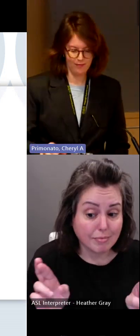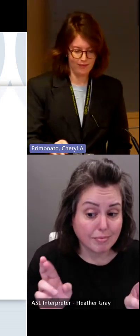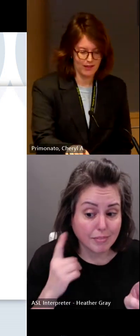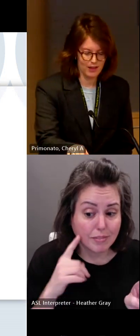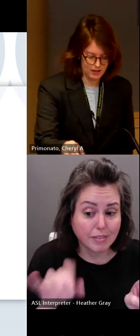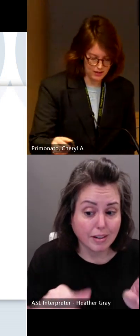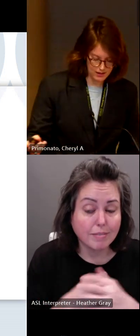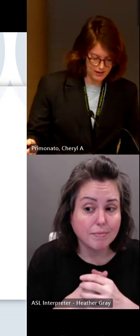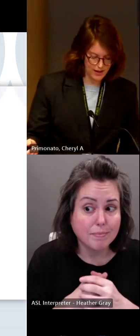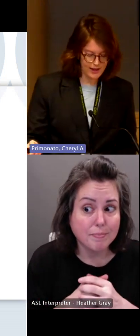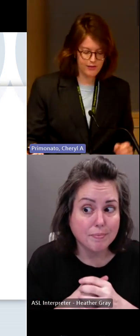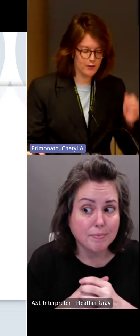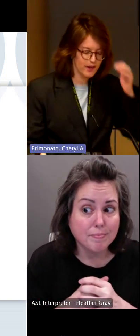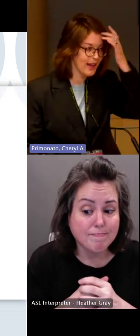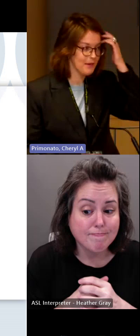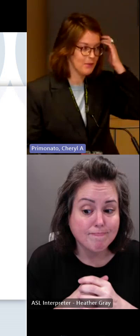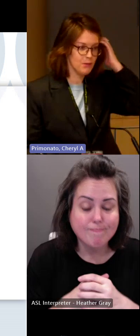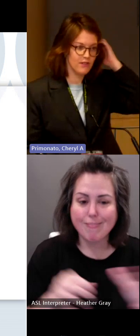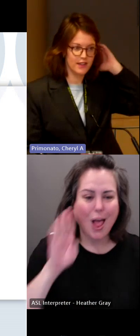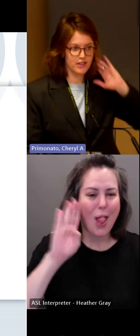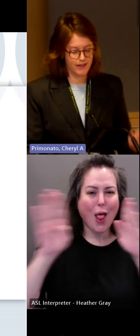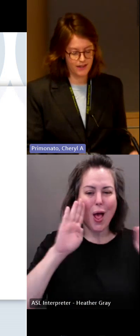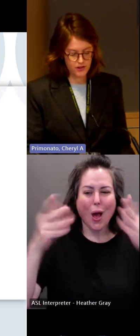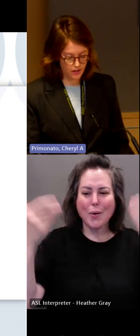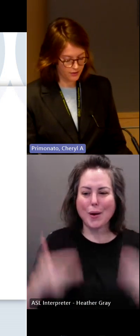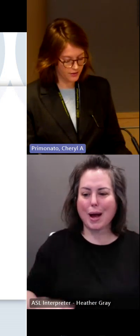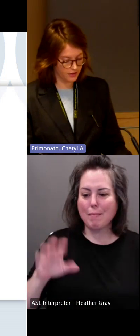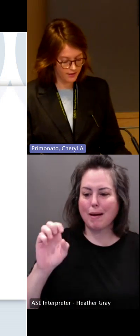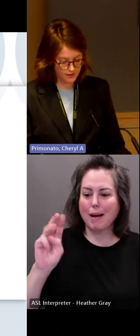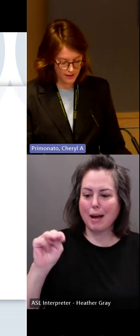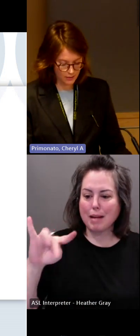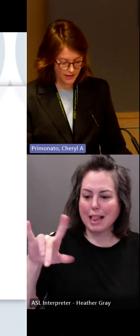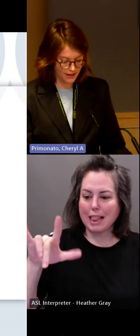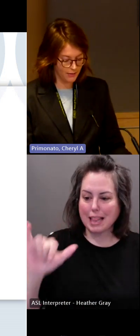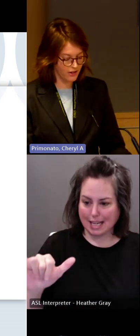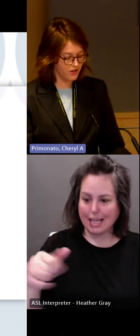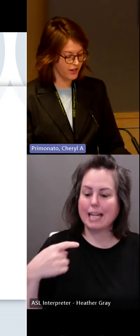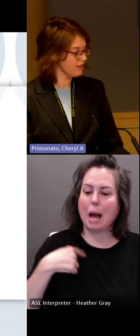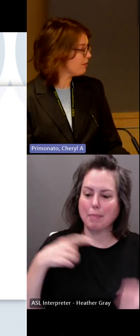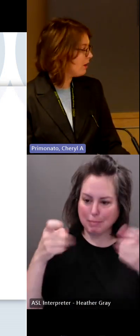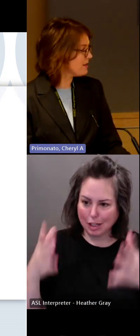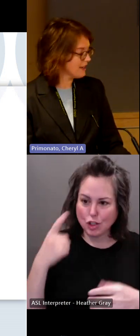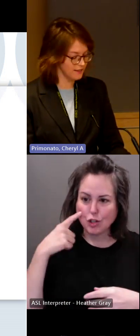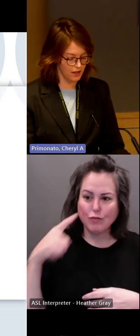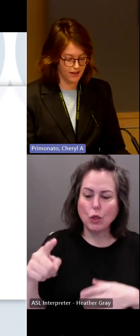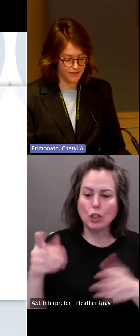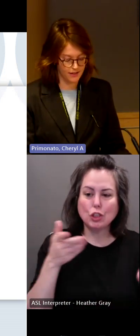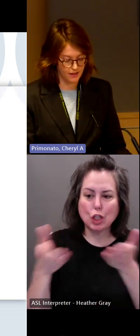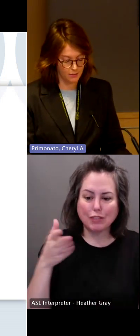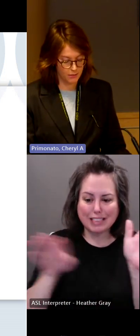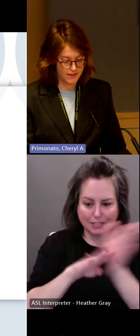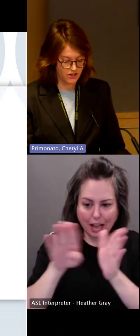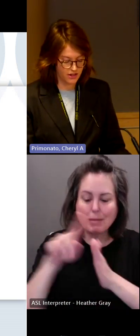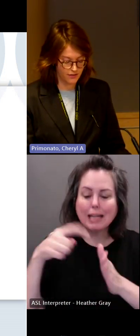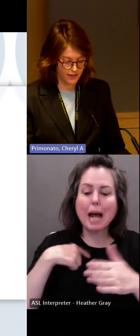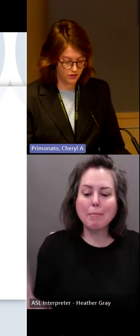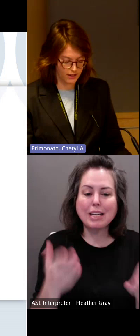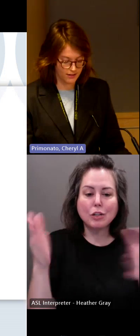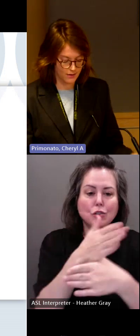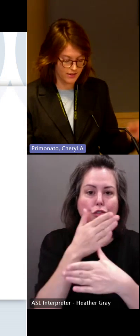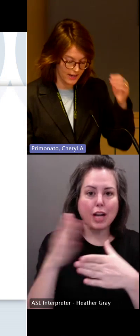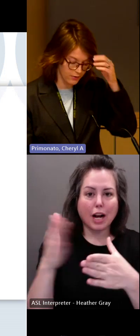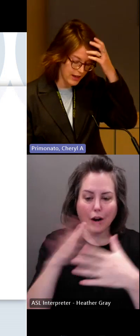Okay. Hi, everyone. I'm Emily Provancha, Manager of Service Development. I'm here to share some updates on the implementation